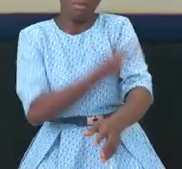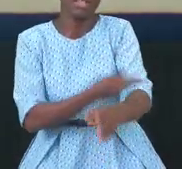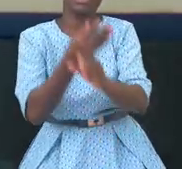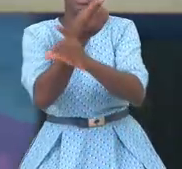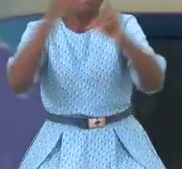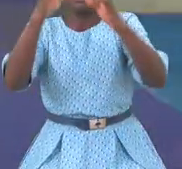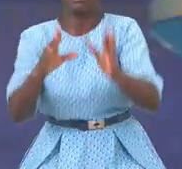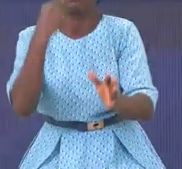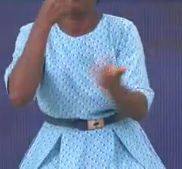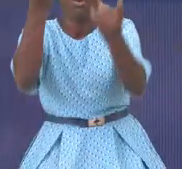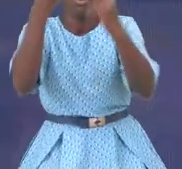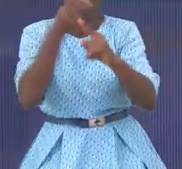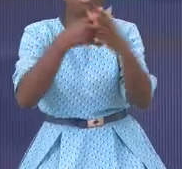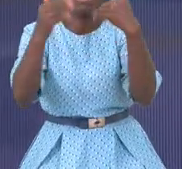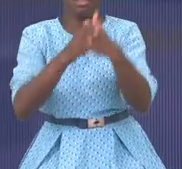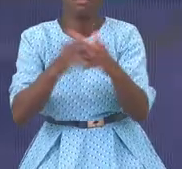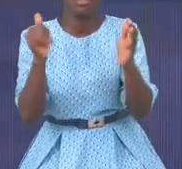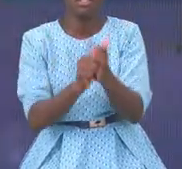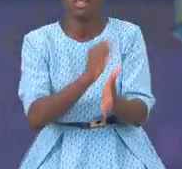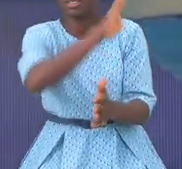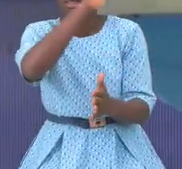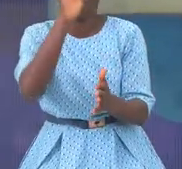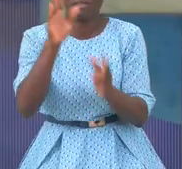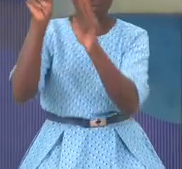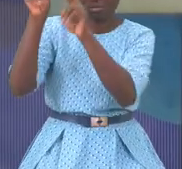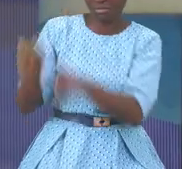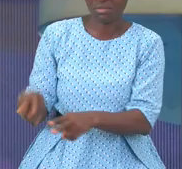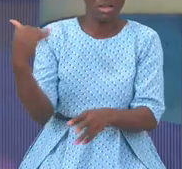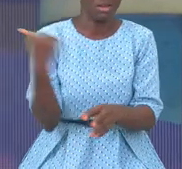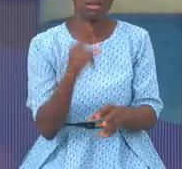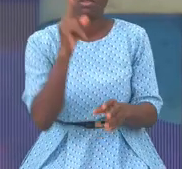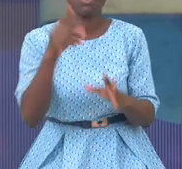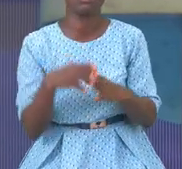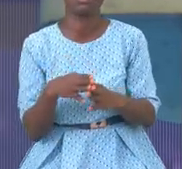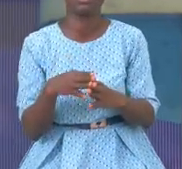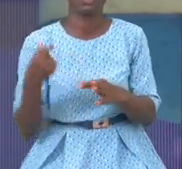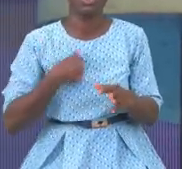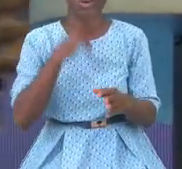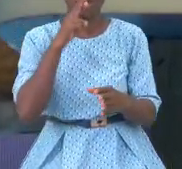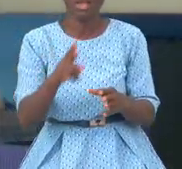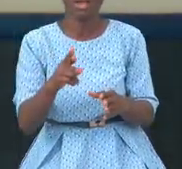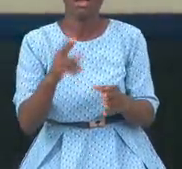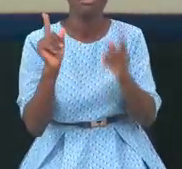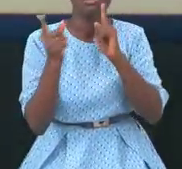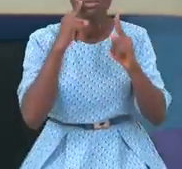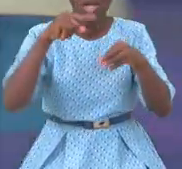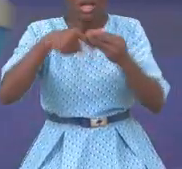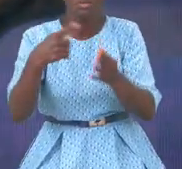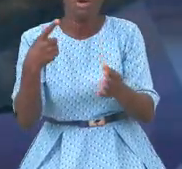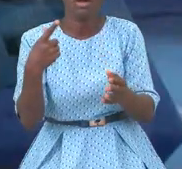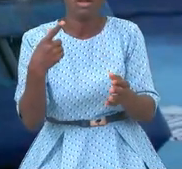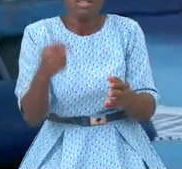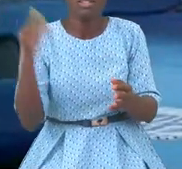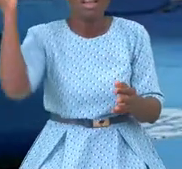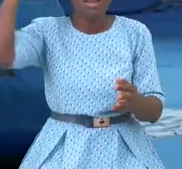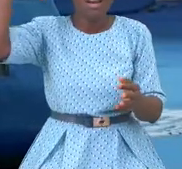belittled anyone. We're talking about the gracious one that came, and the